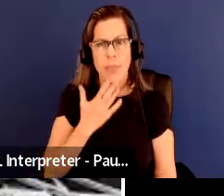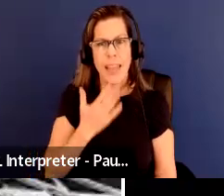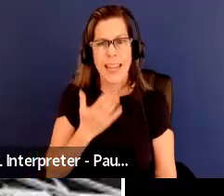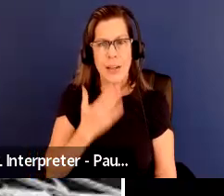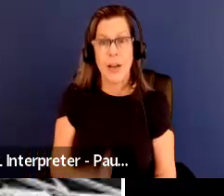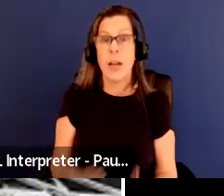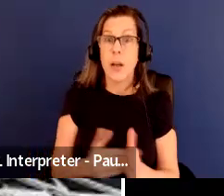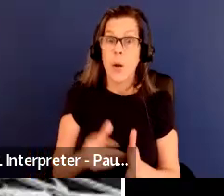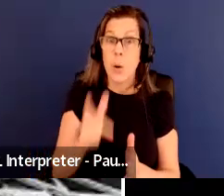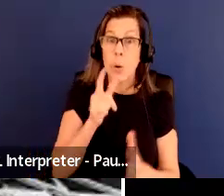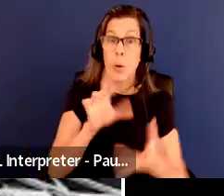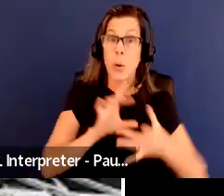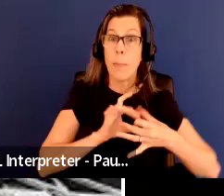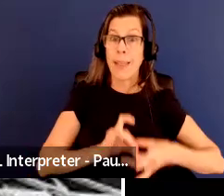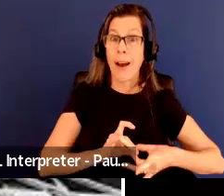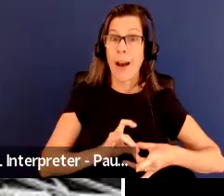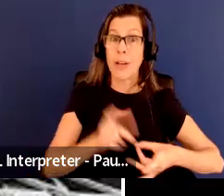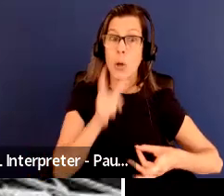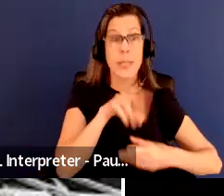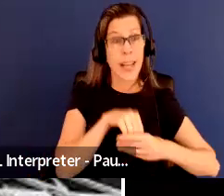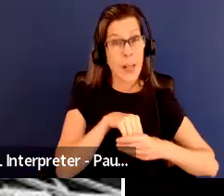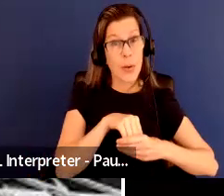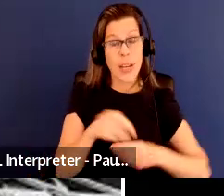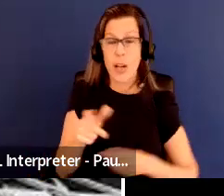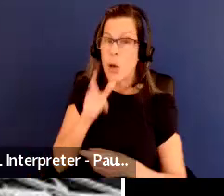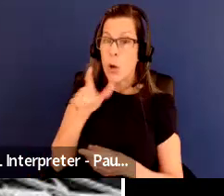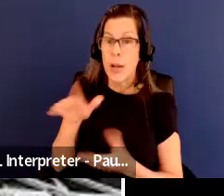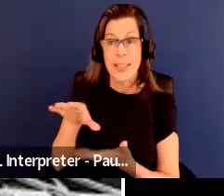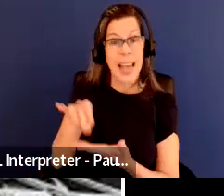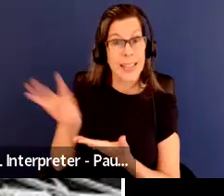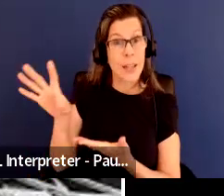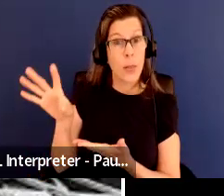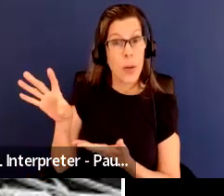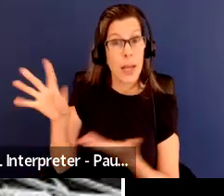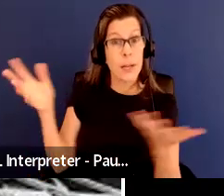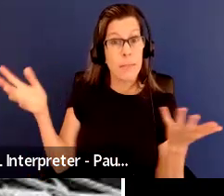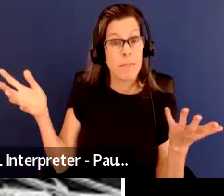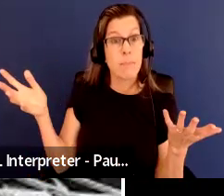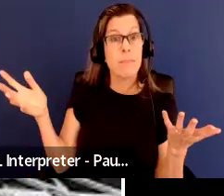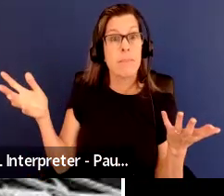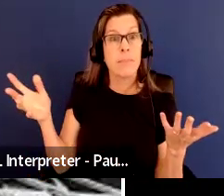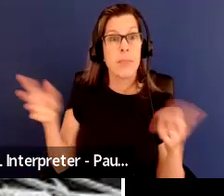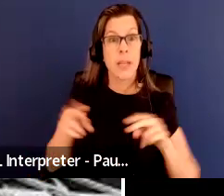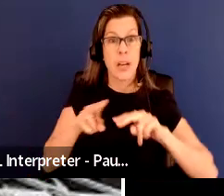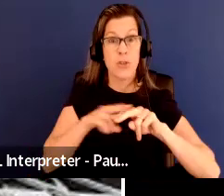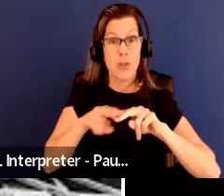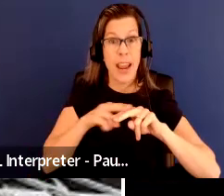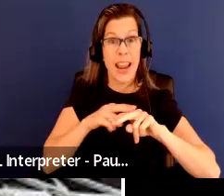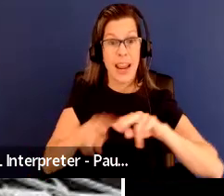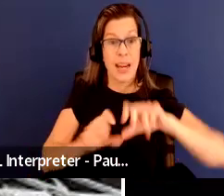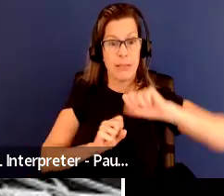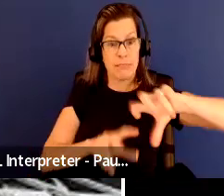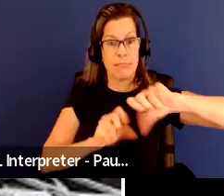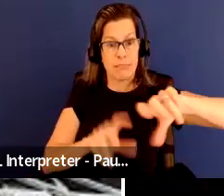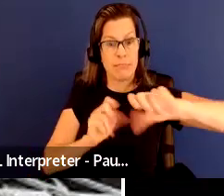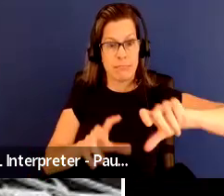Again, who belongs? Who is included and who is excluded? Taken by train, taken